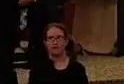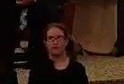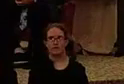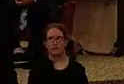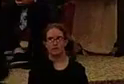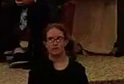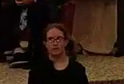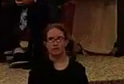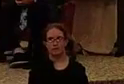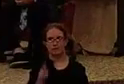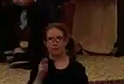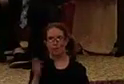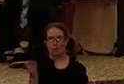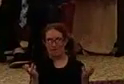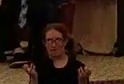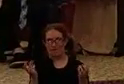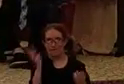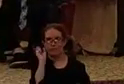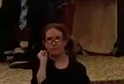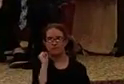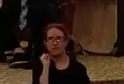the little brook, whatever it was.